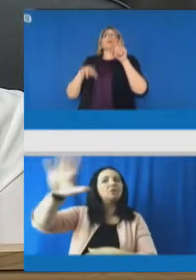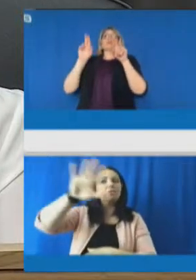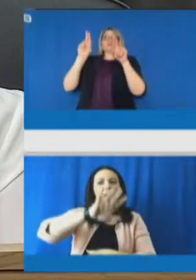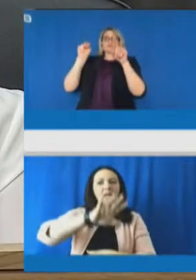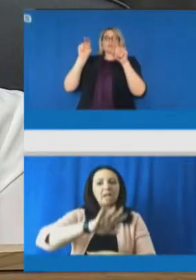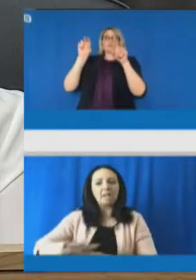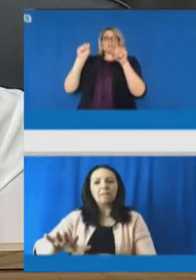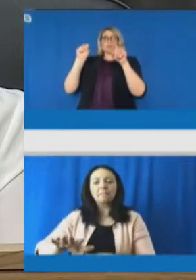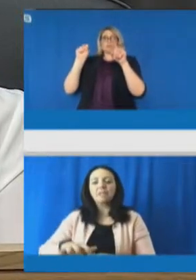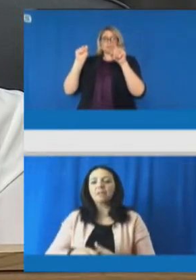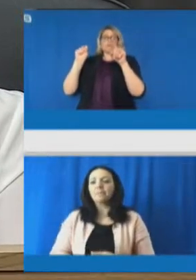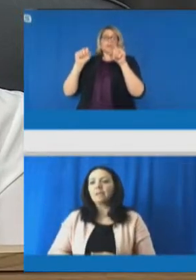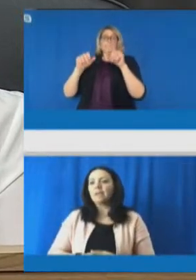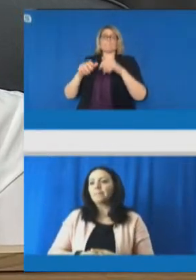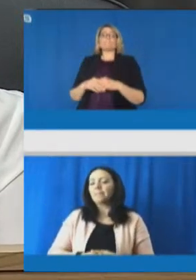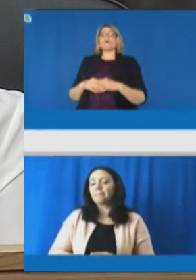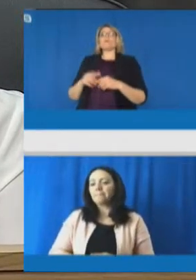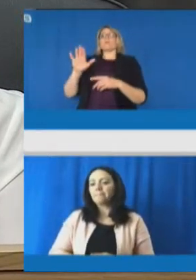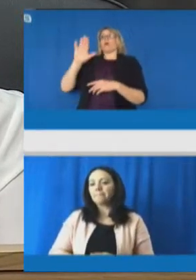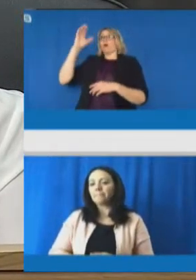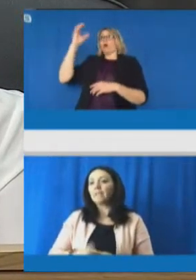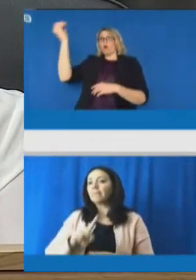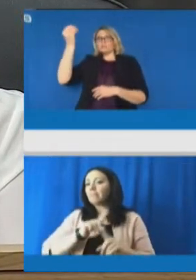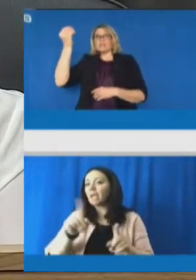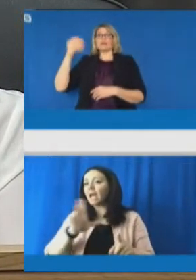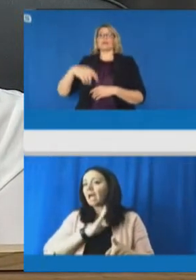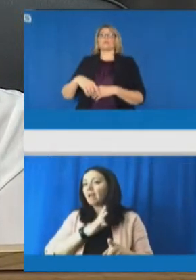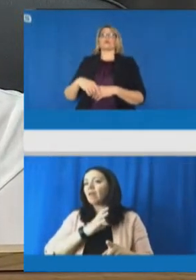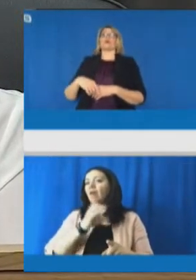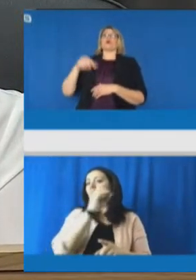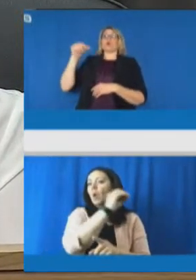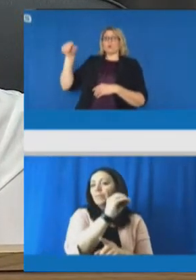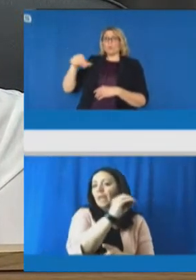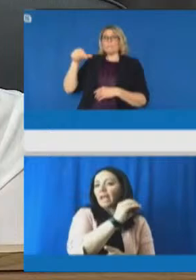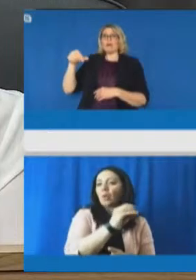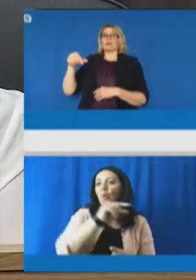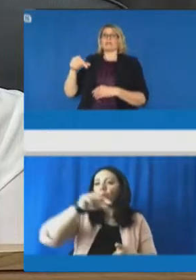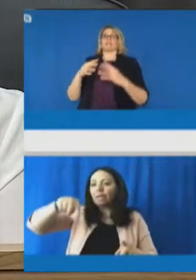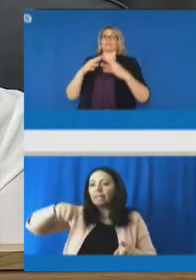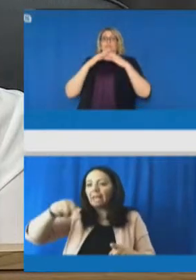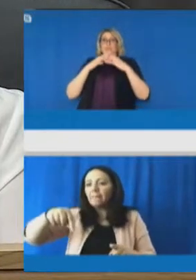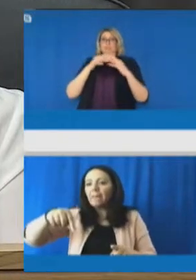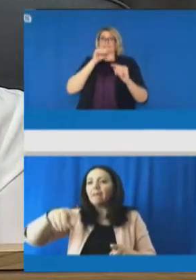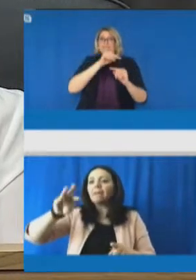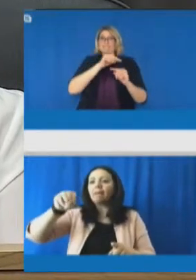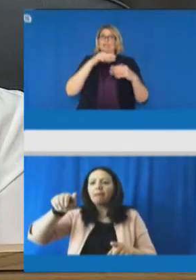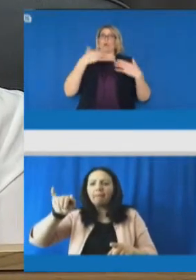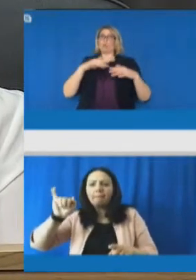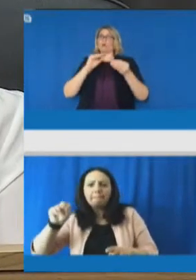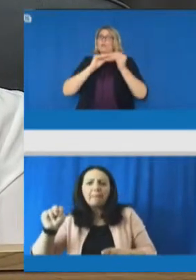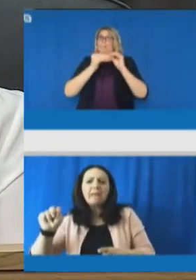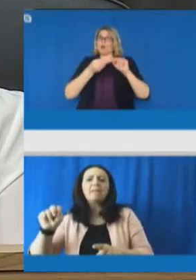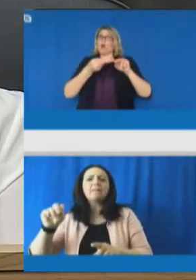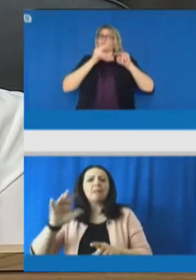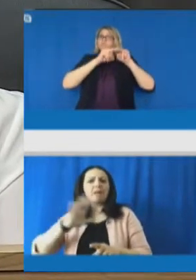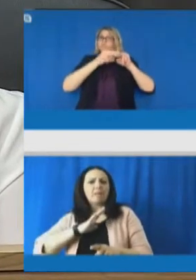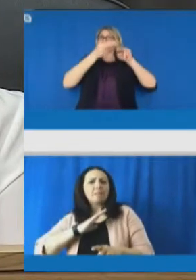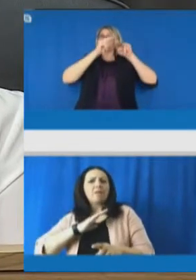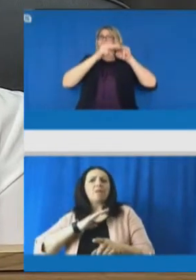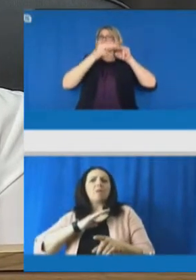we receive, with our colleagues in other provinces, and I think it's really important for us to